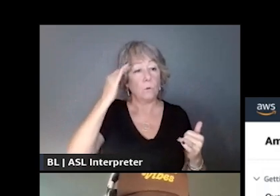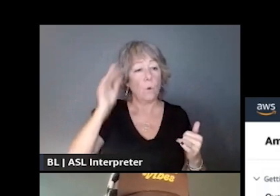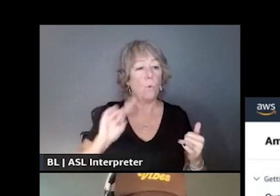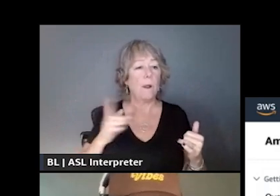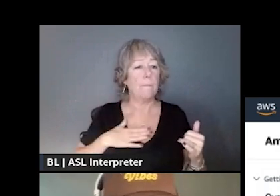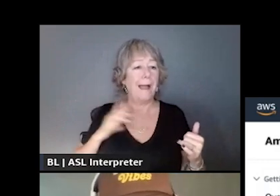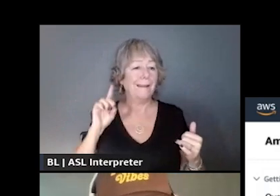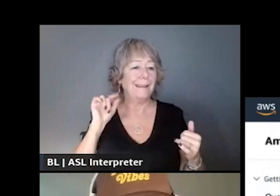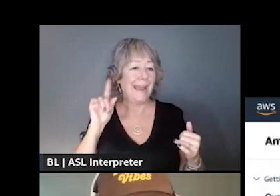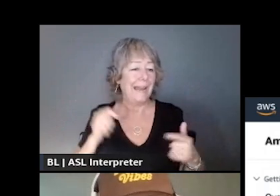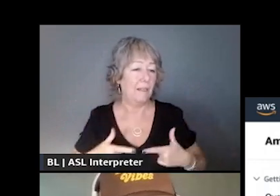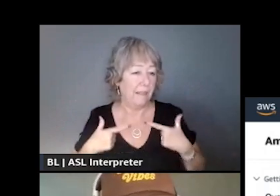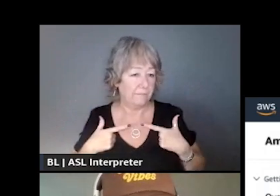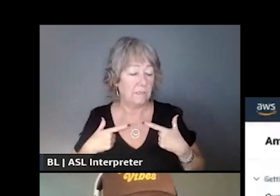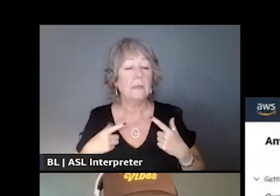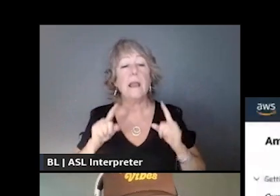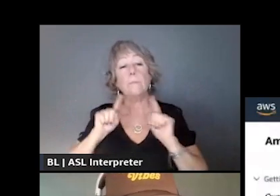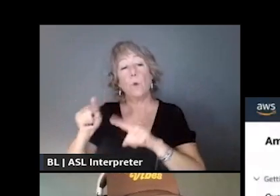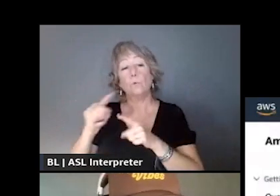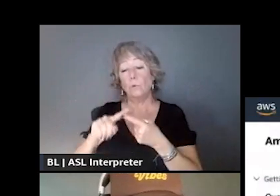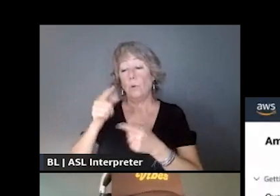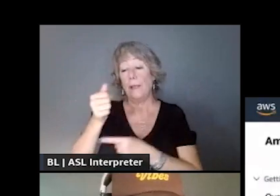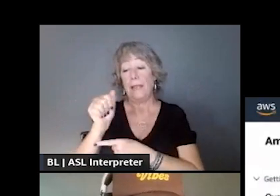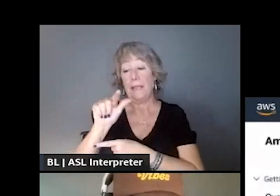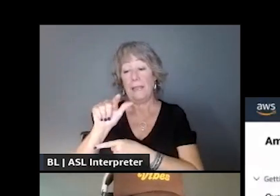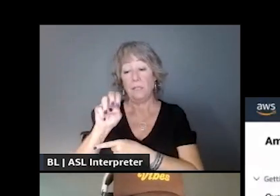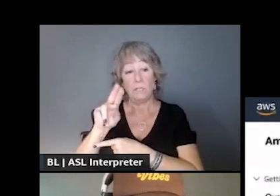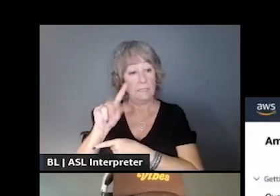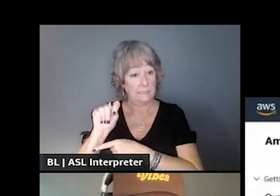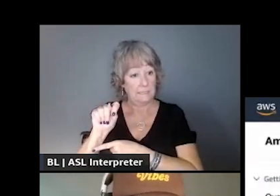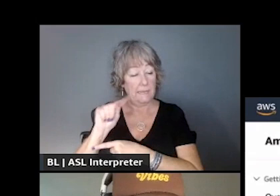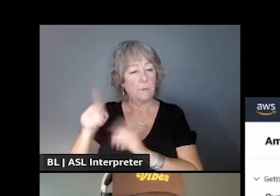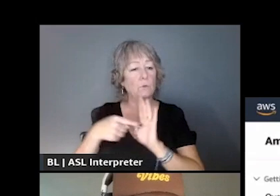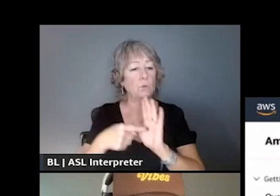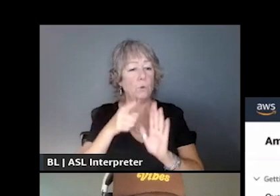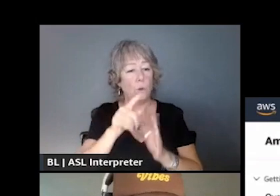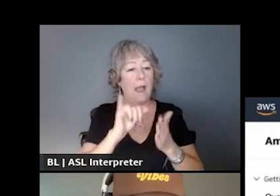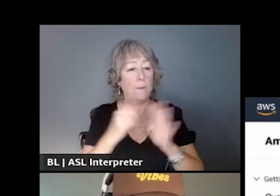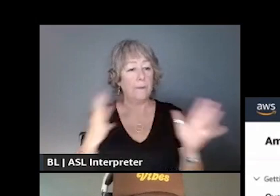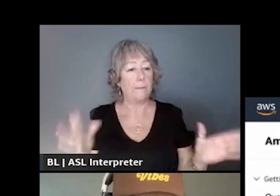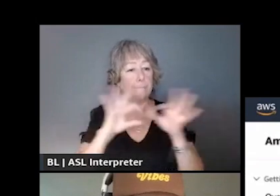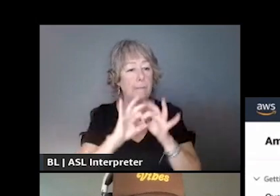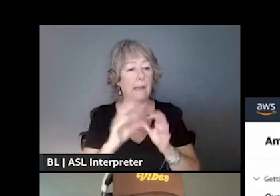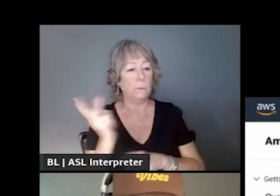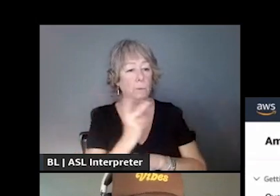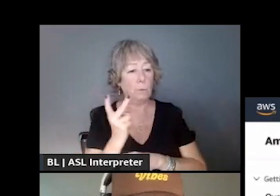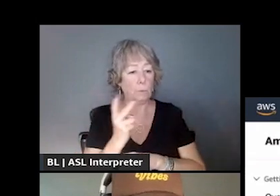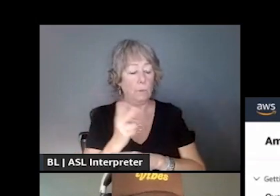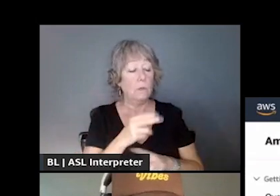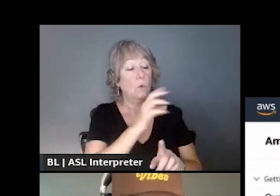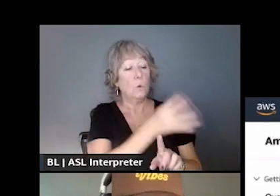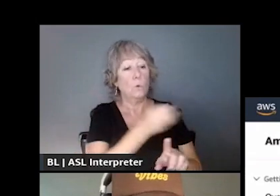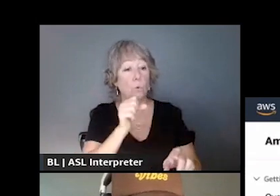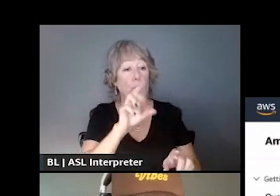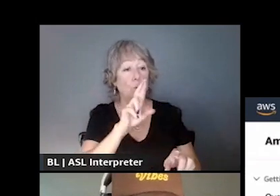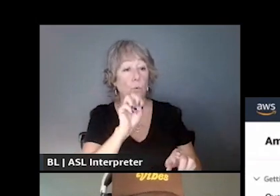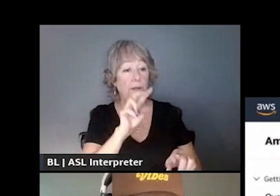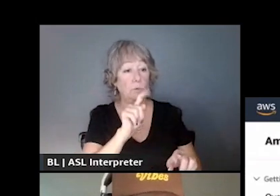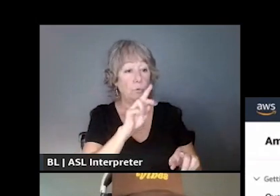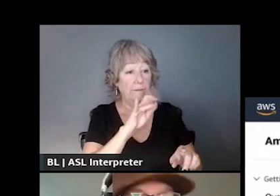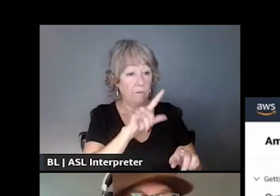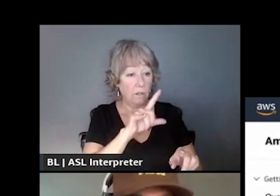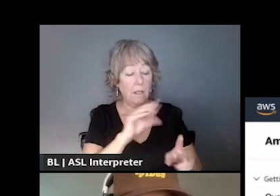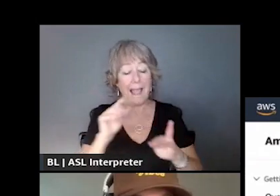to agents now to create an agent to show you. And I'm combining two things. I'm combining retrieval augmented generation and the use of